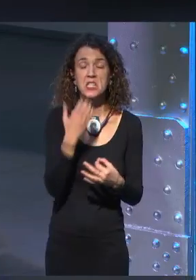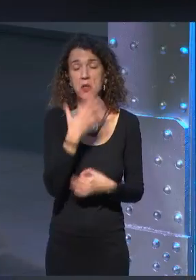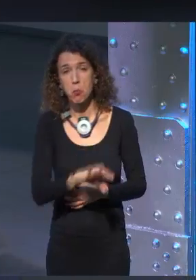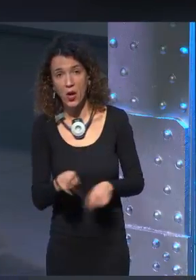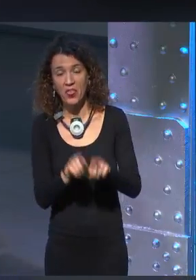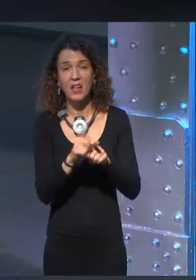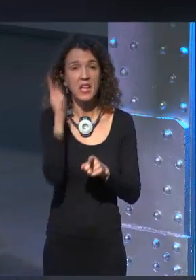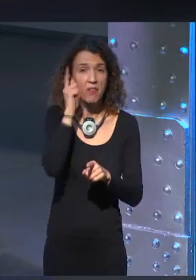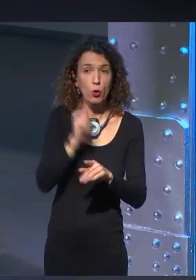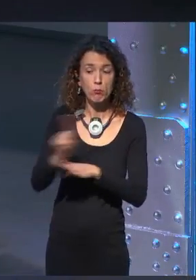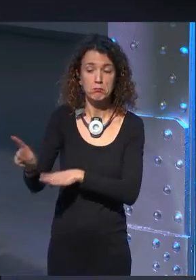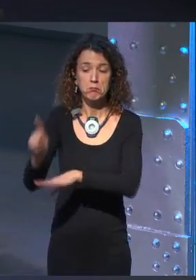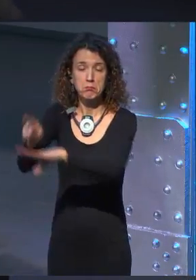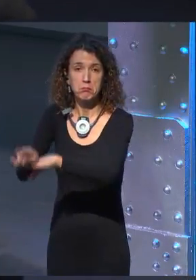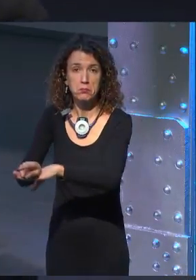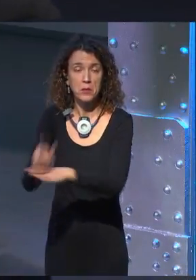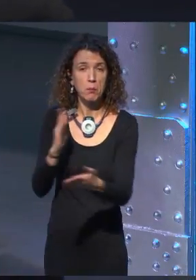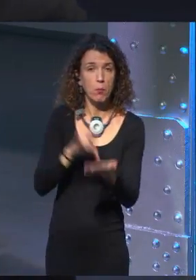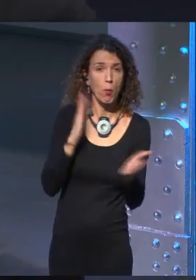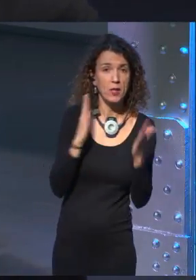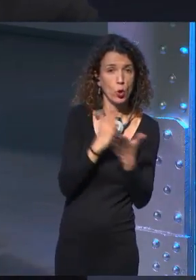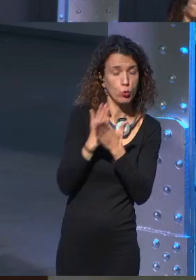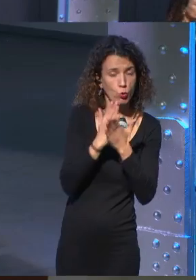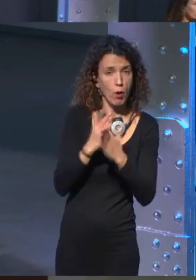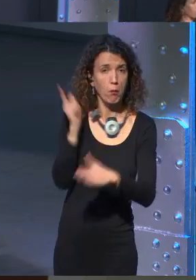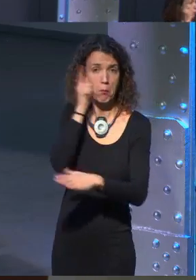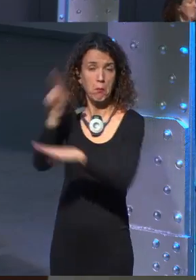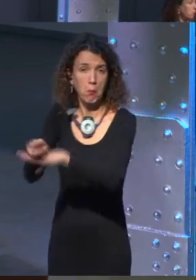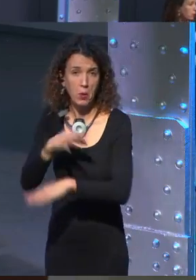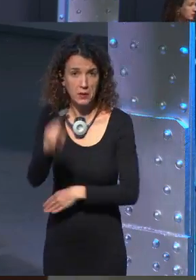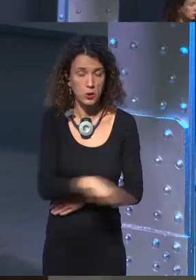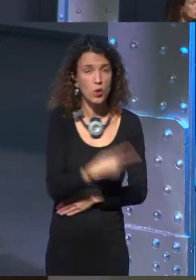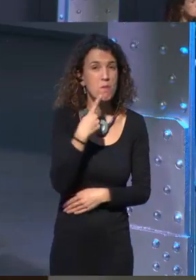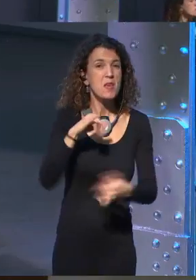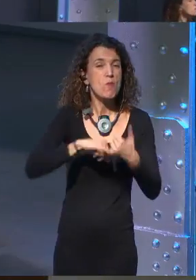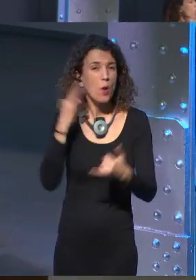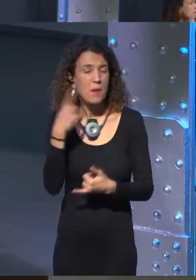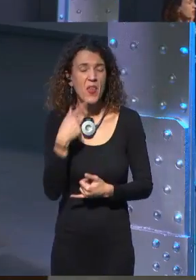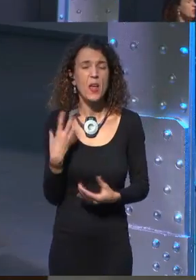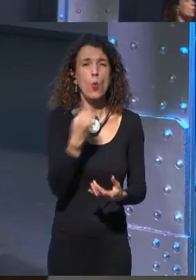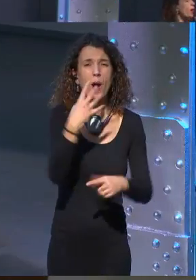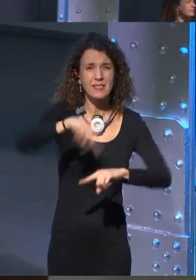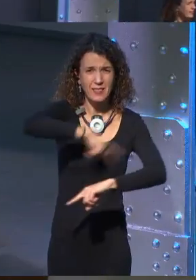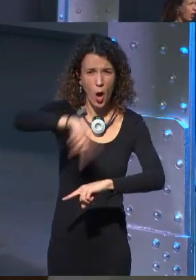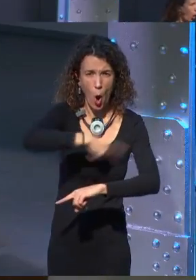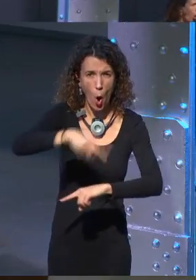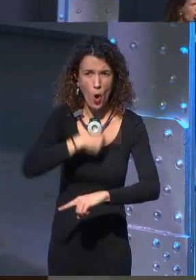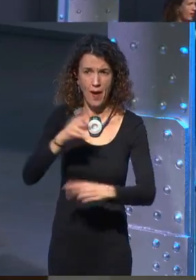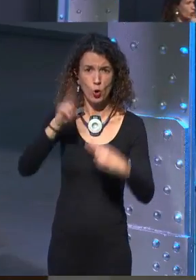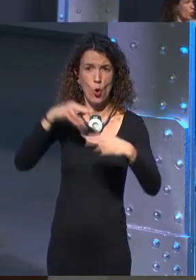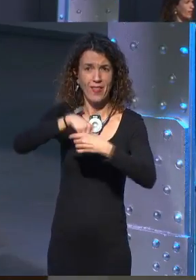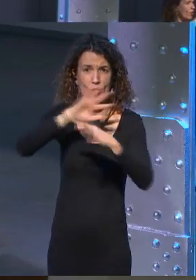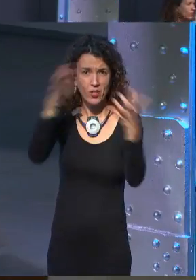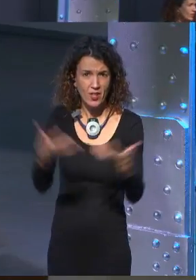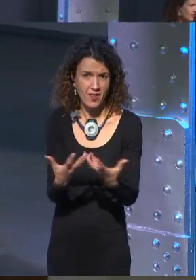and when my wife says, how long have you been on that device all day? I know he just wants to look at her and go, really,